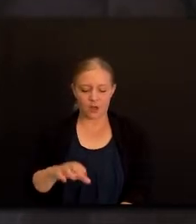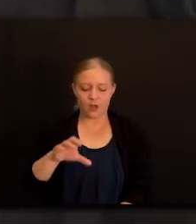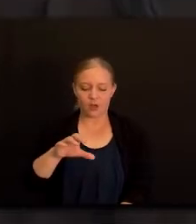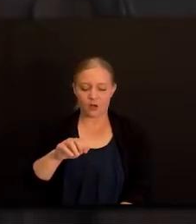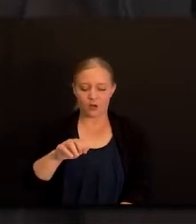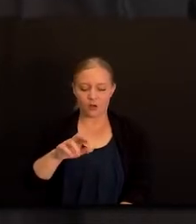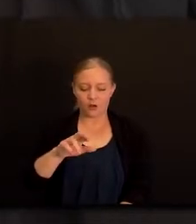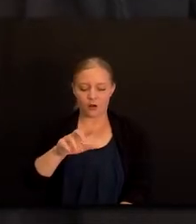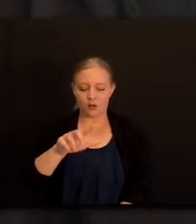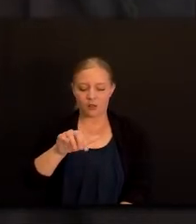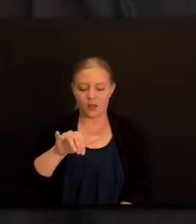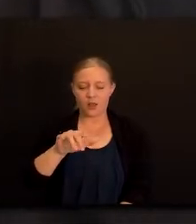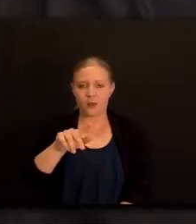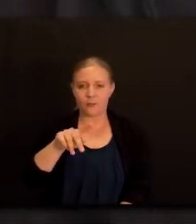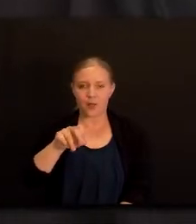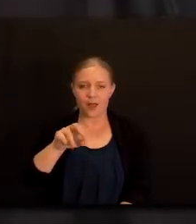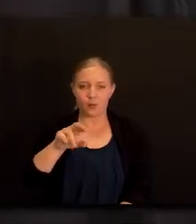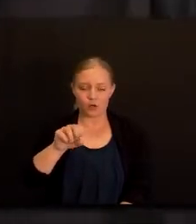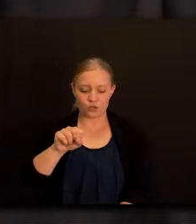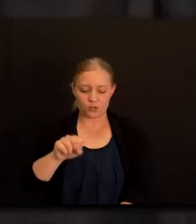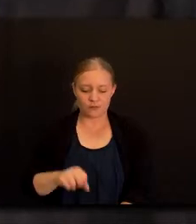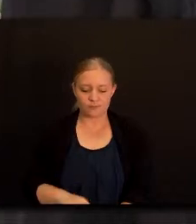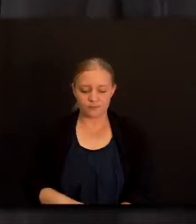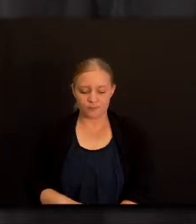Carly Ray Powers.